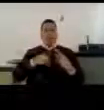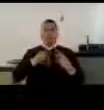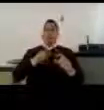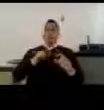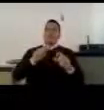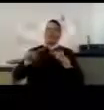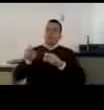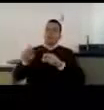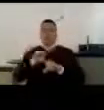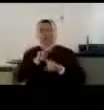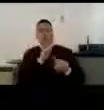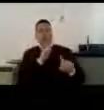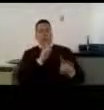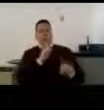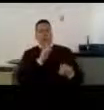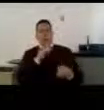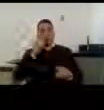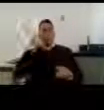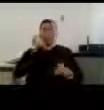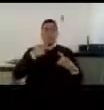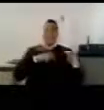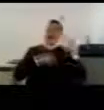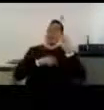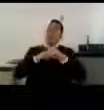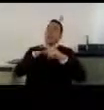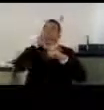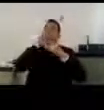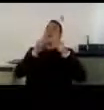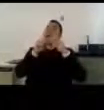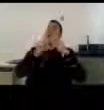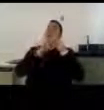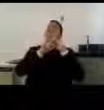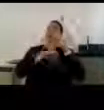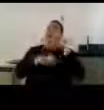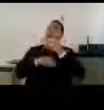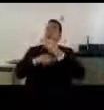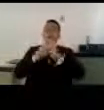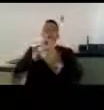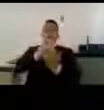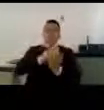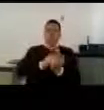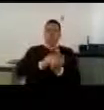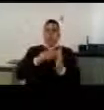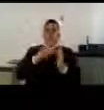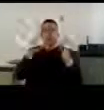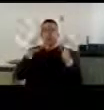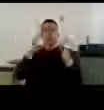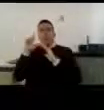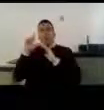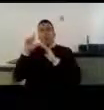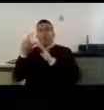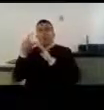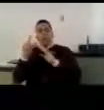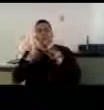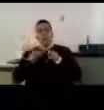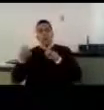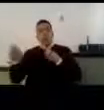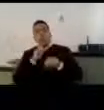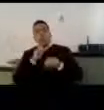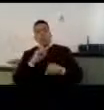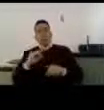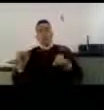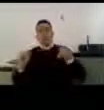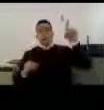portion at the end of the panel. So if you have any questions that occur to you, please write them down, and hopefully the panelists will be able to answer. Now